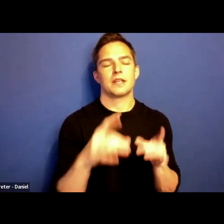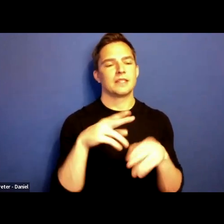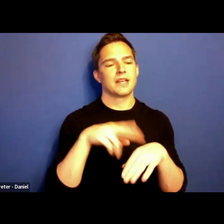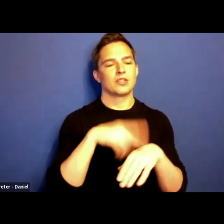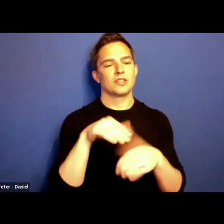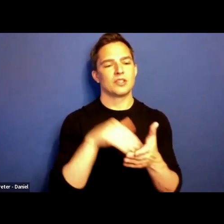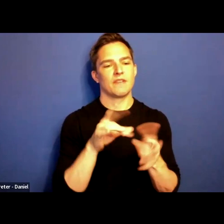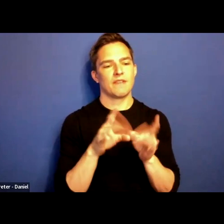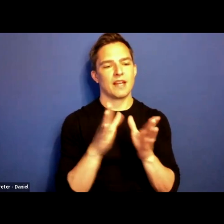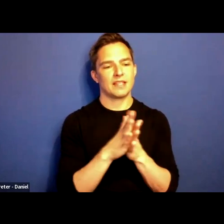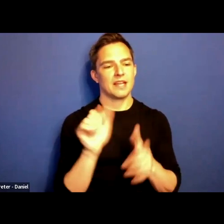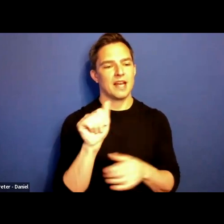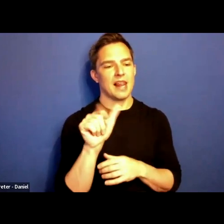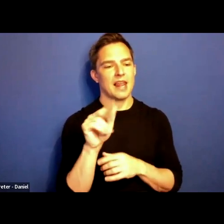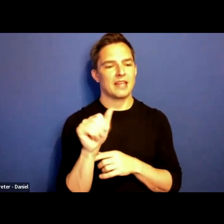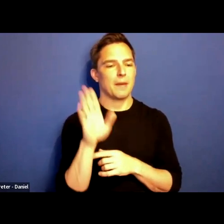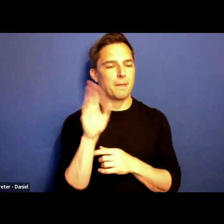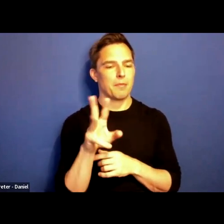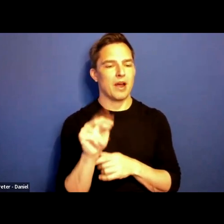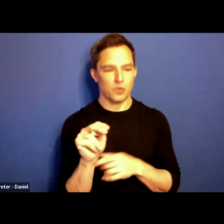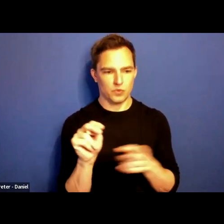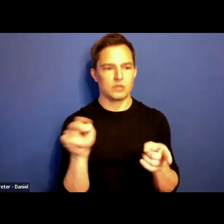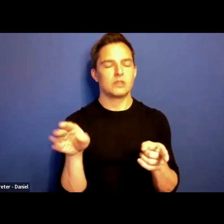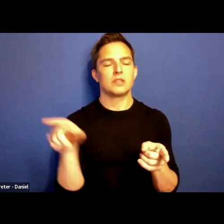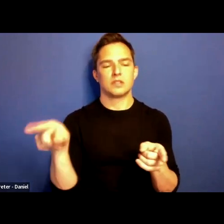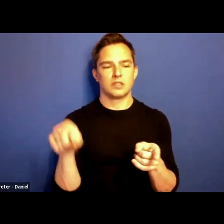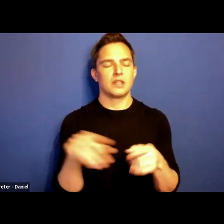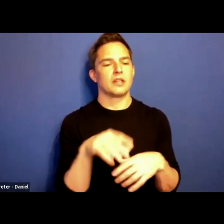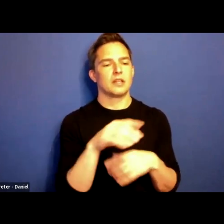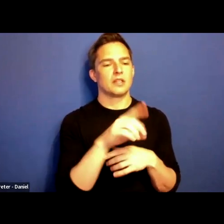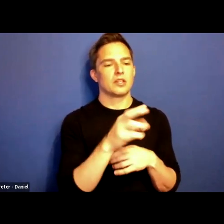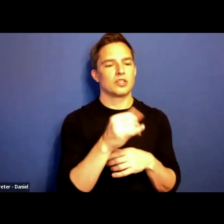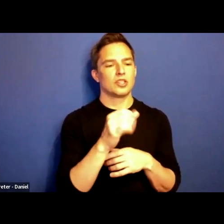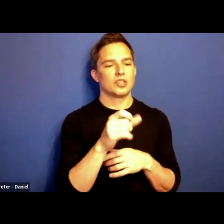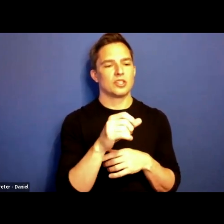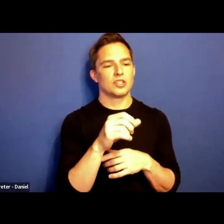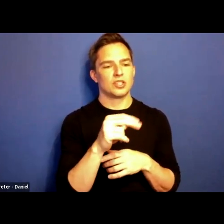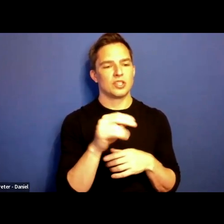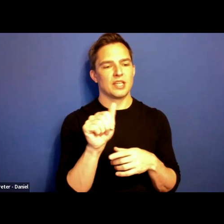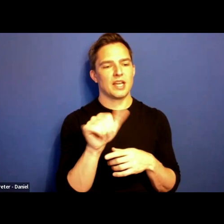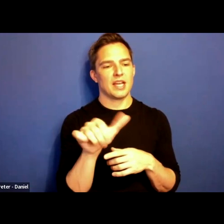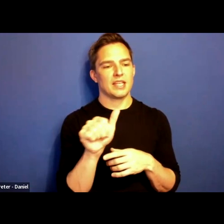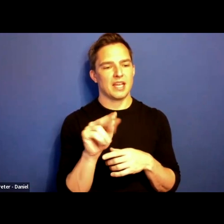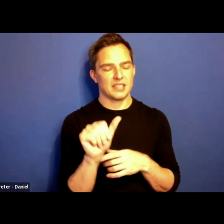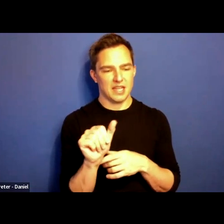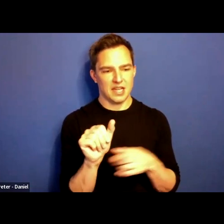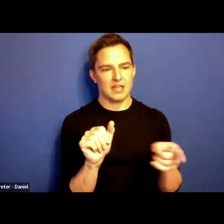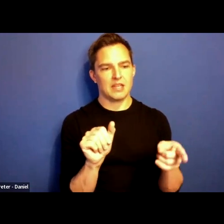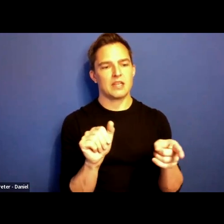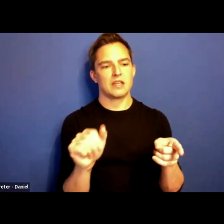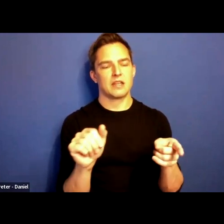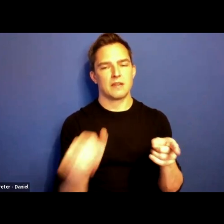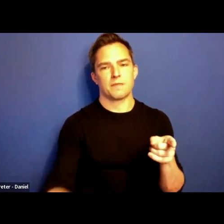Against Women in the Black Community. Dr. Jean Clarke-Mitchell from Massachusetts WOCN